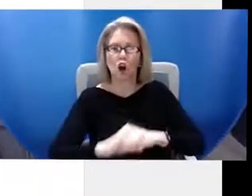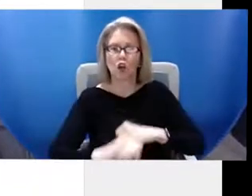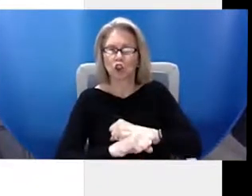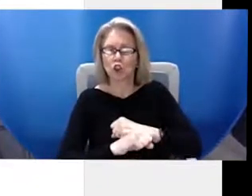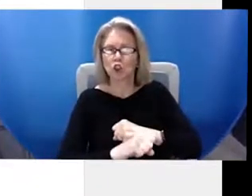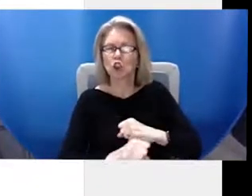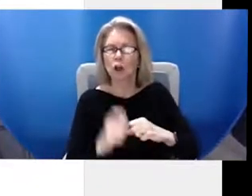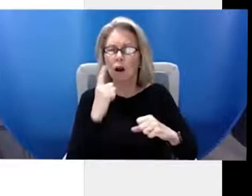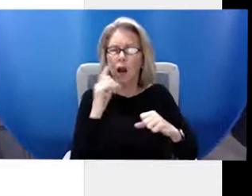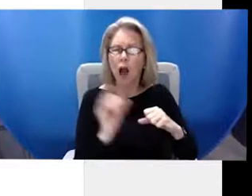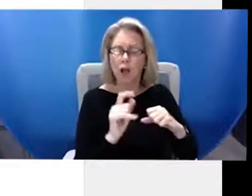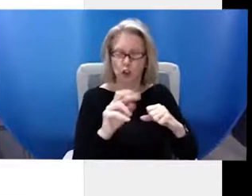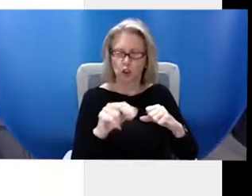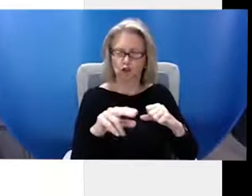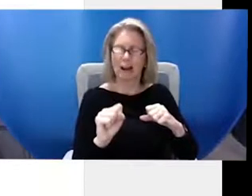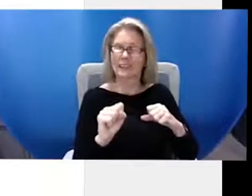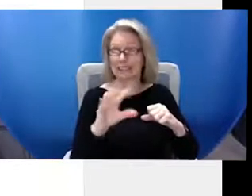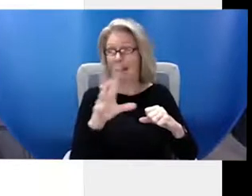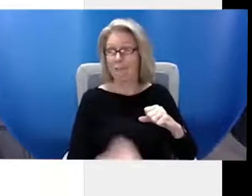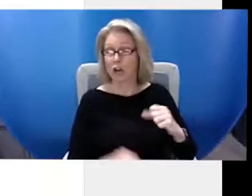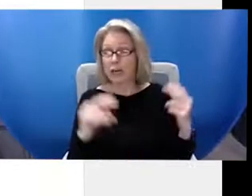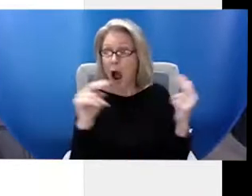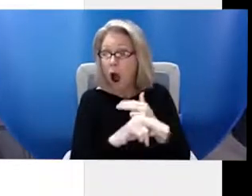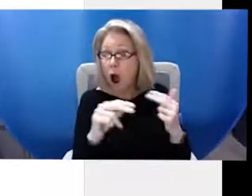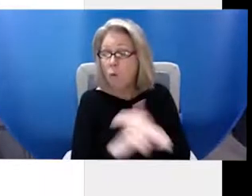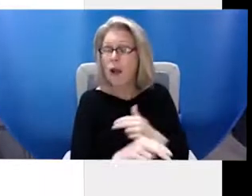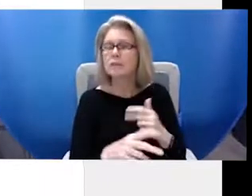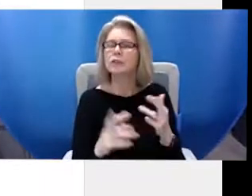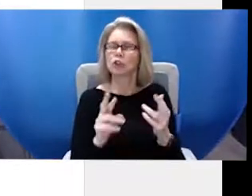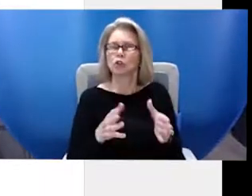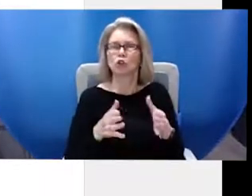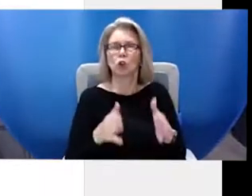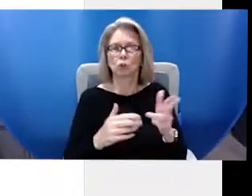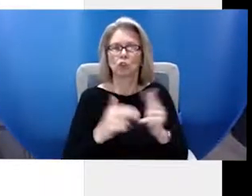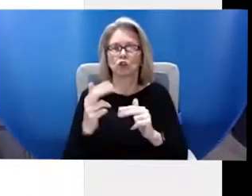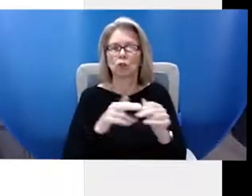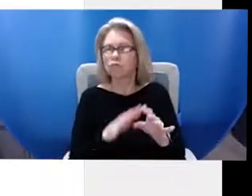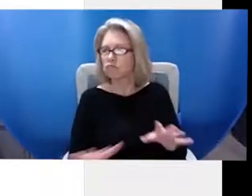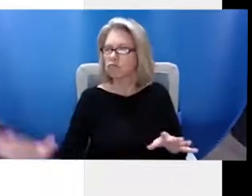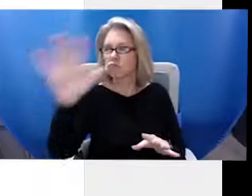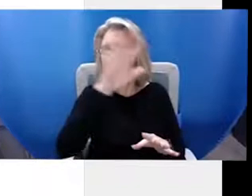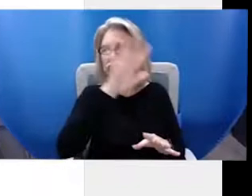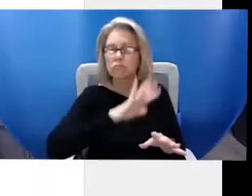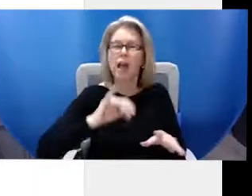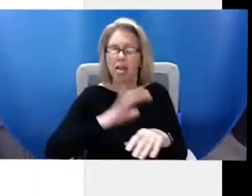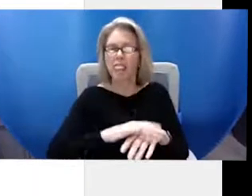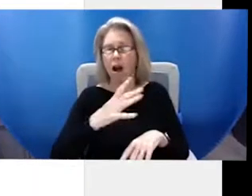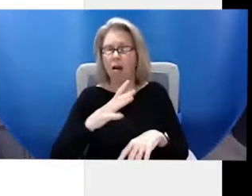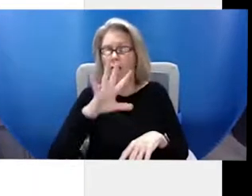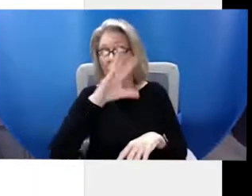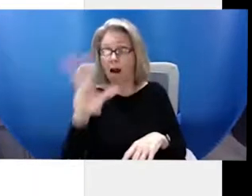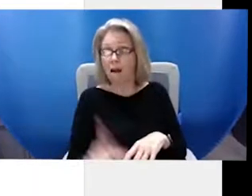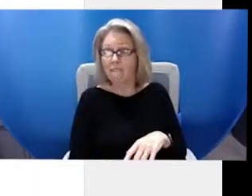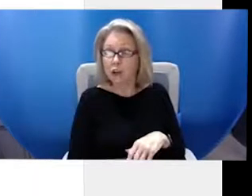particular geographic structures, such as in the case of trans-African highways, roads constructed across the continent by the African